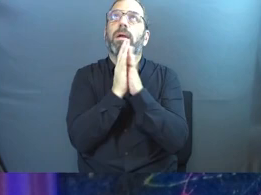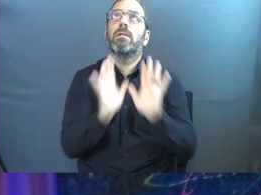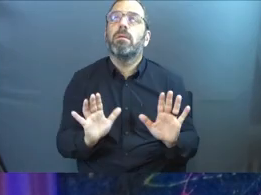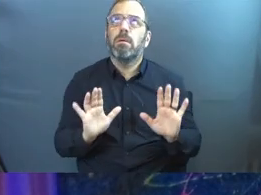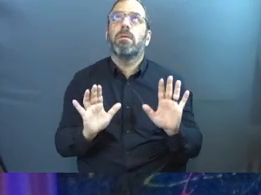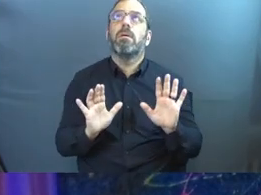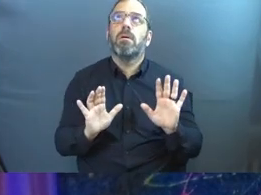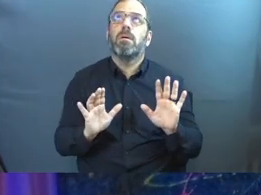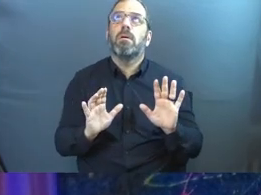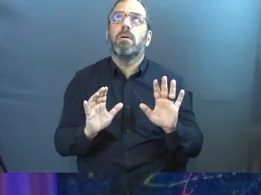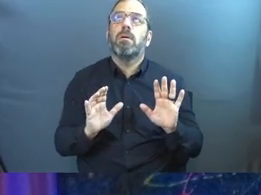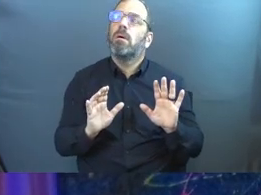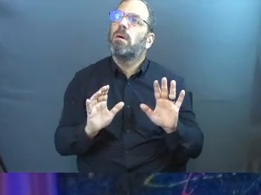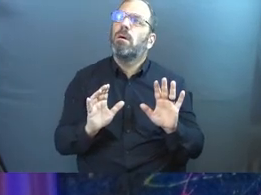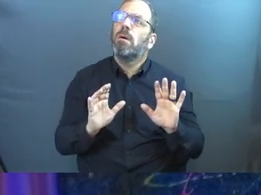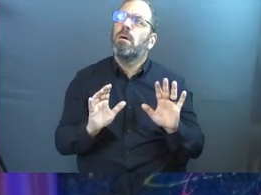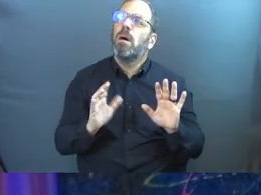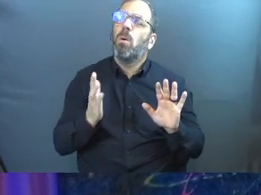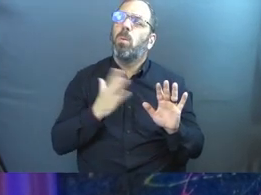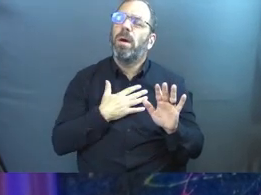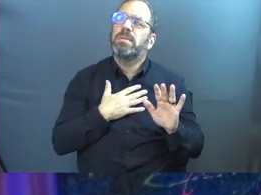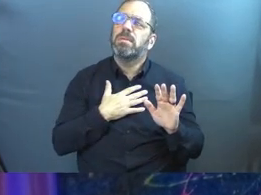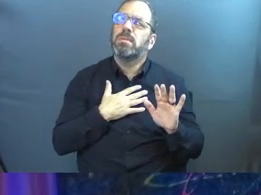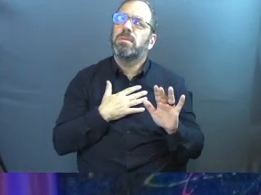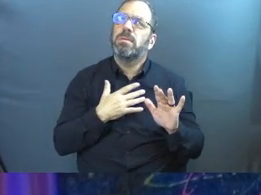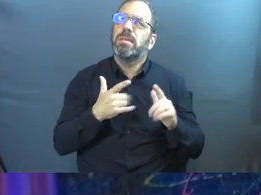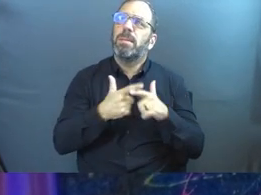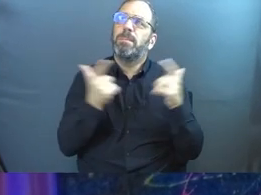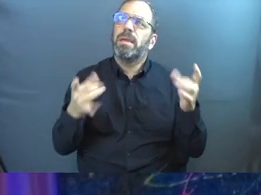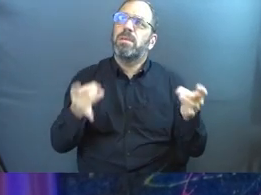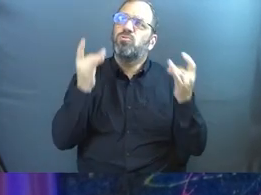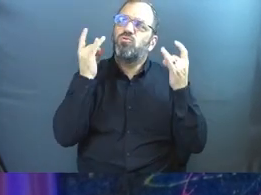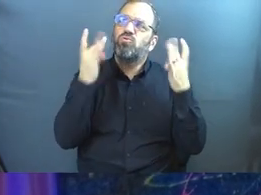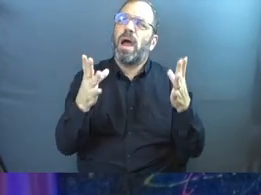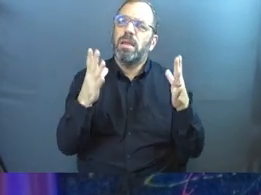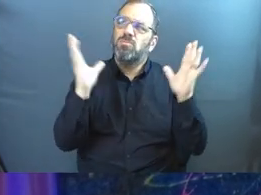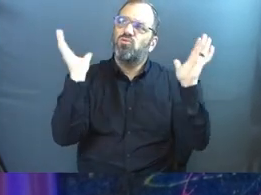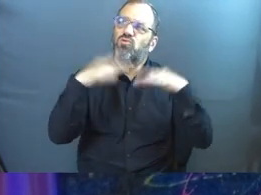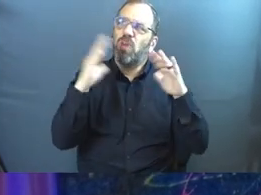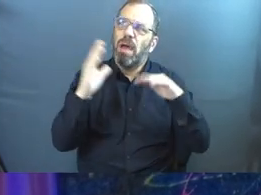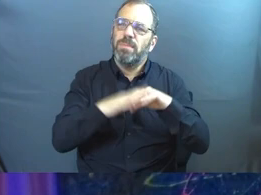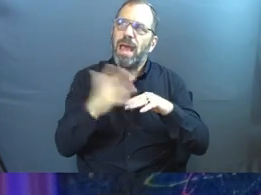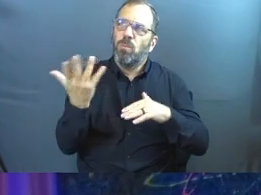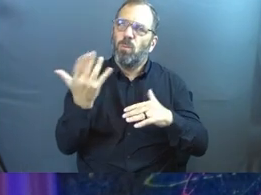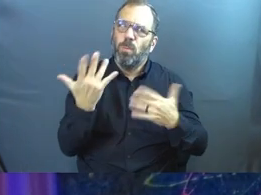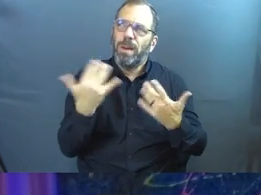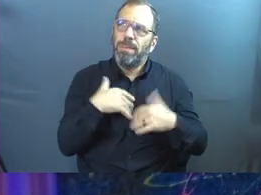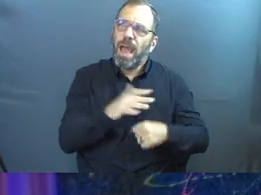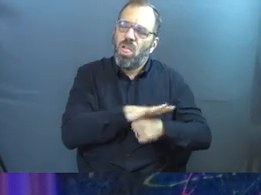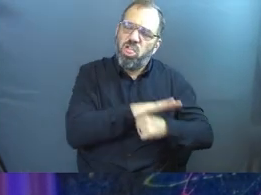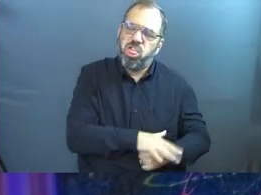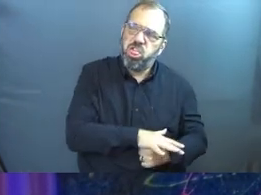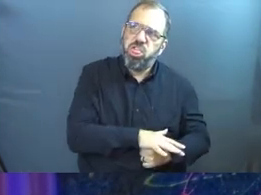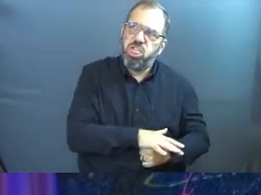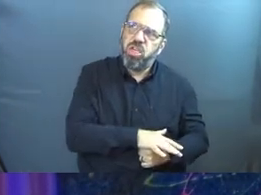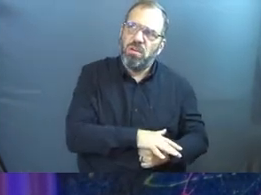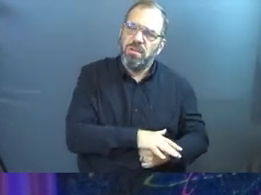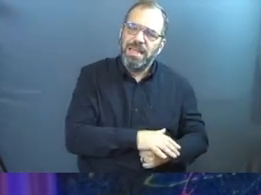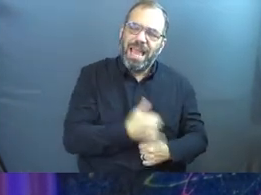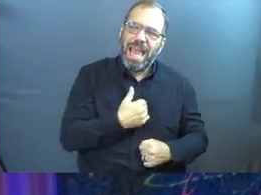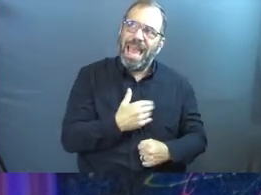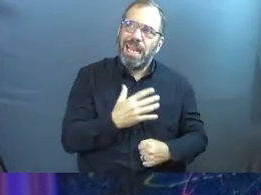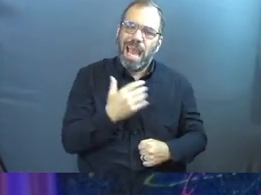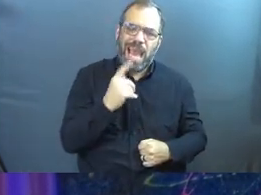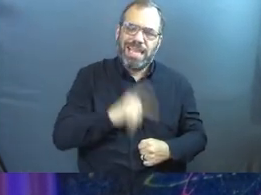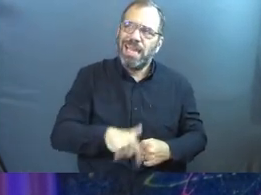second, God, what's the biggest crisis I'm going through right now? What's the thing that I'm stuffing with you right now? And I'm having a hard time talking